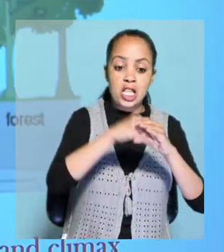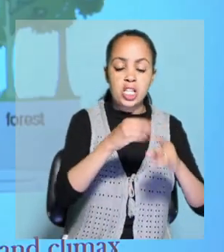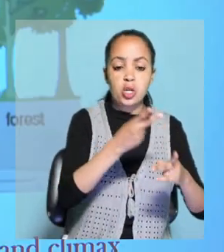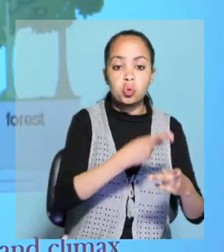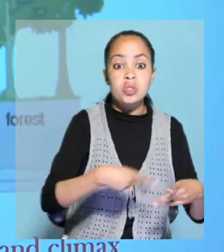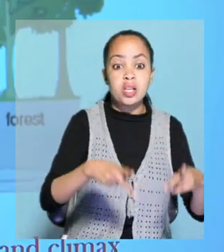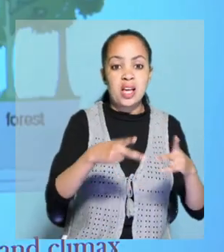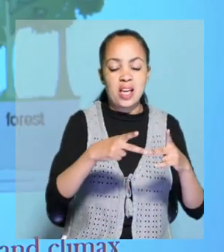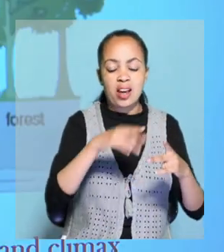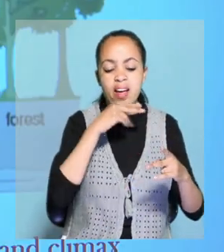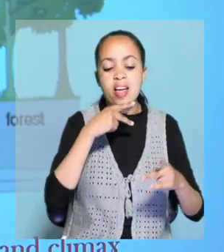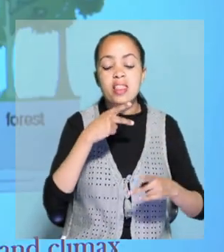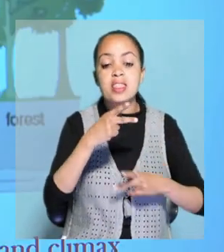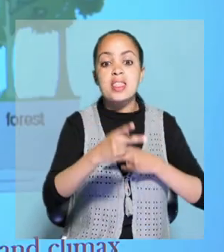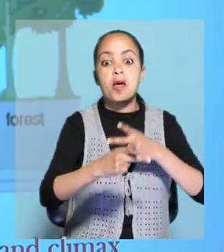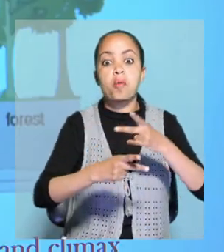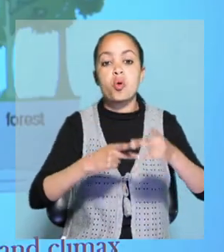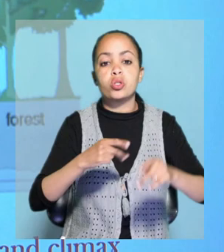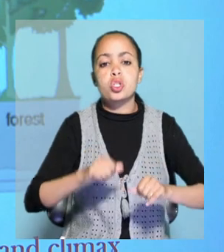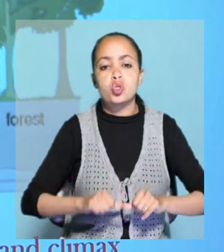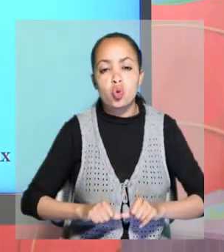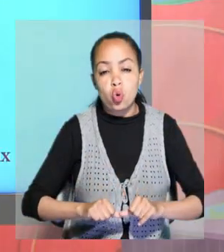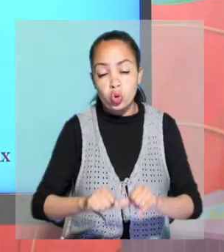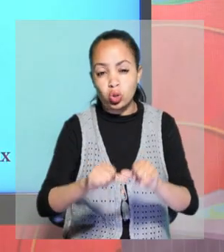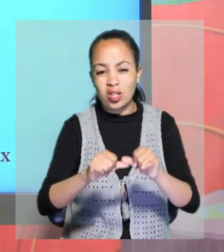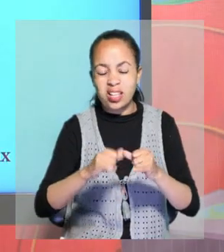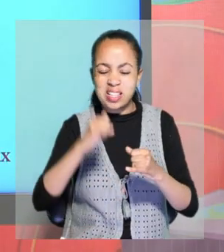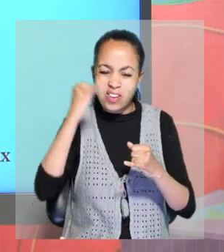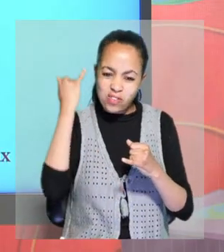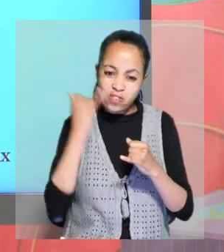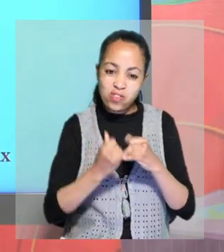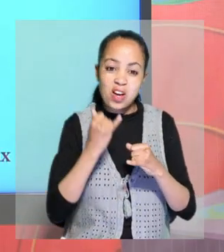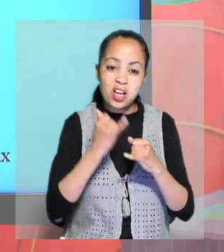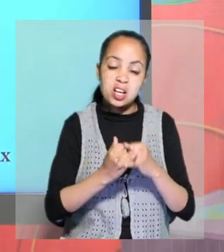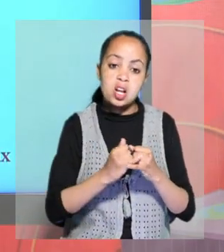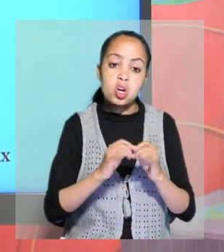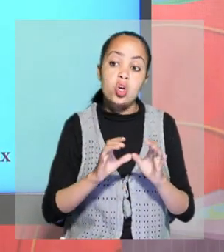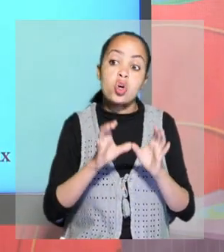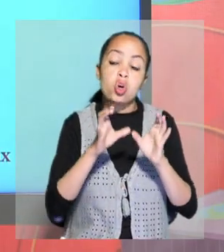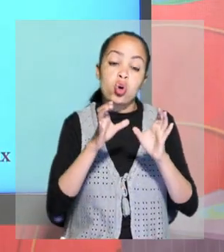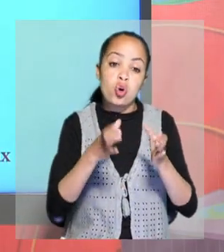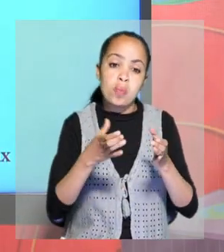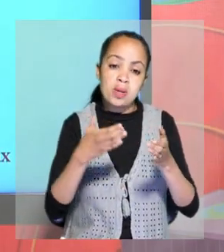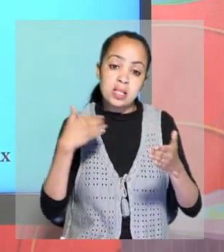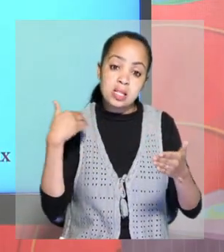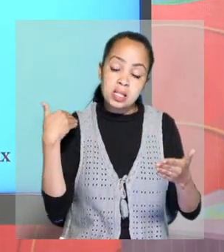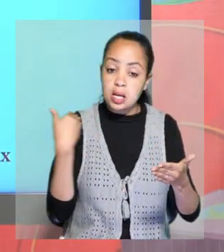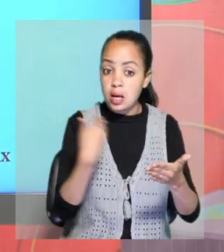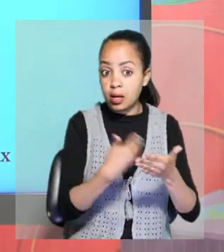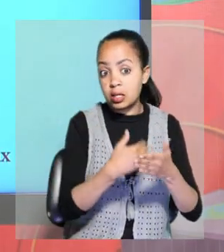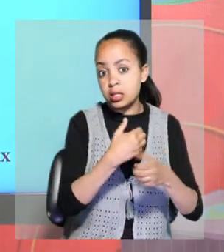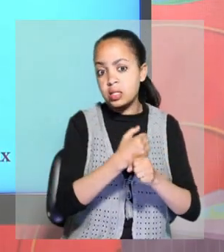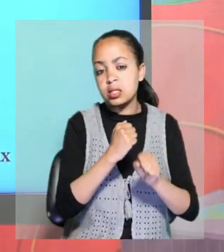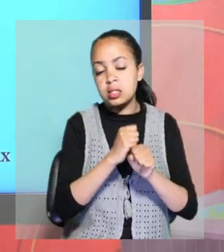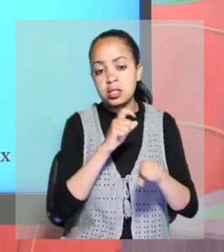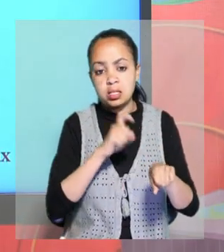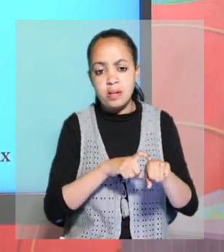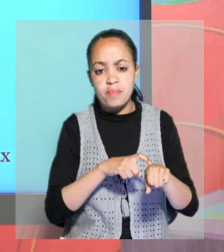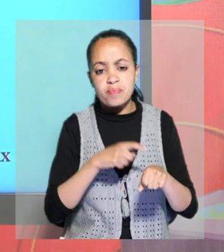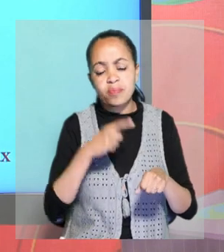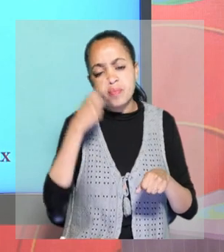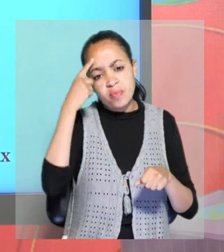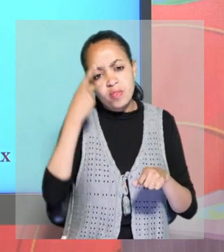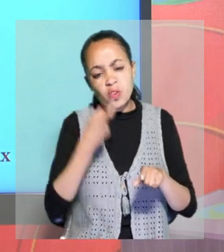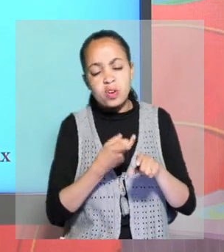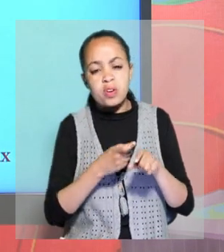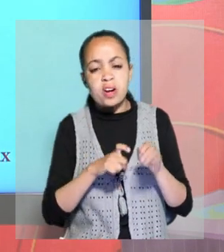the process become continue until final community and the stable community become established. For example, here,